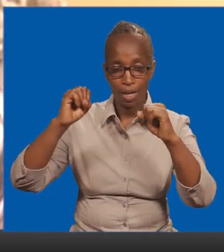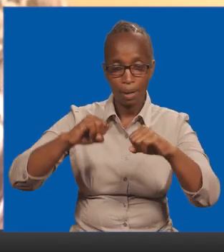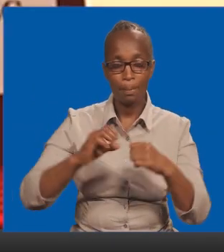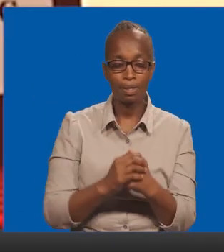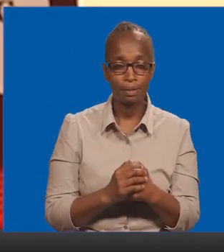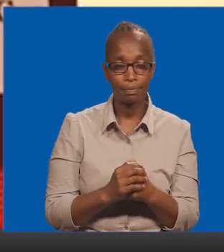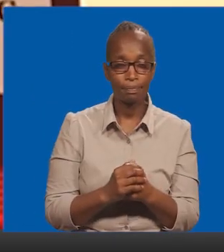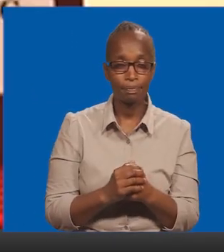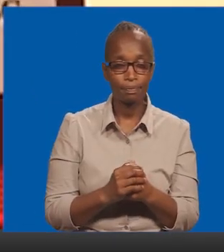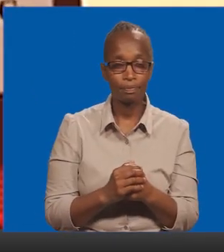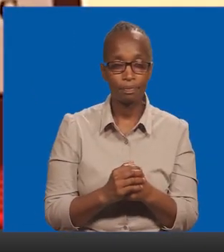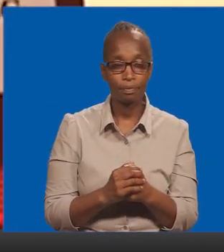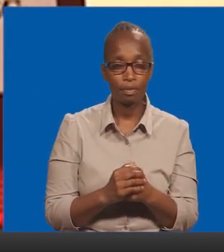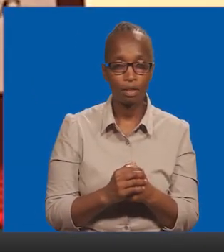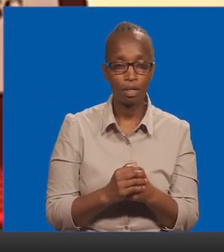agreed